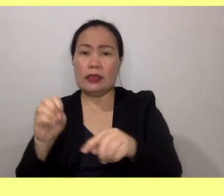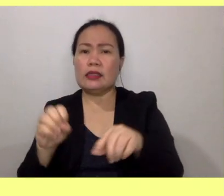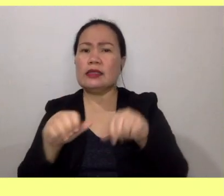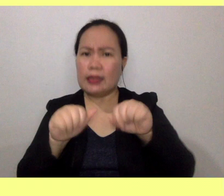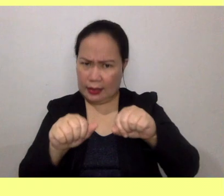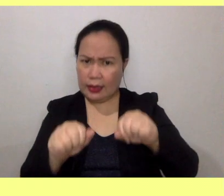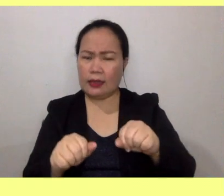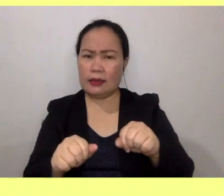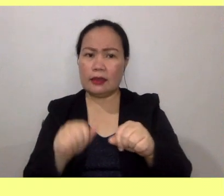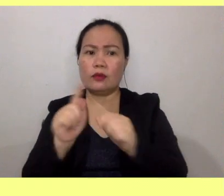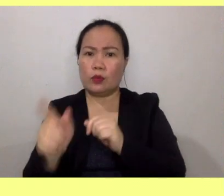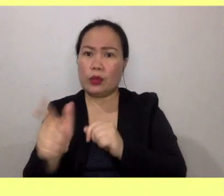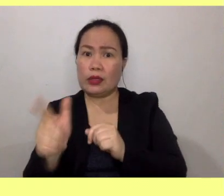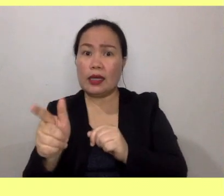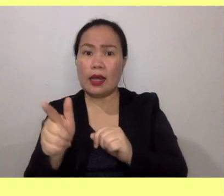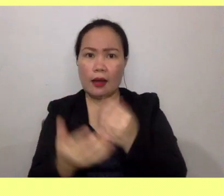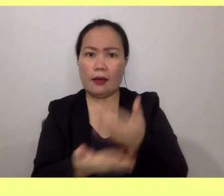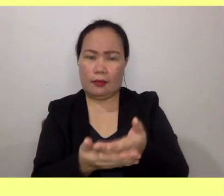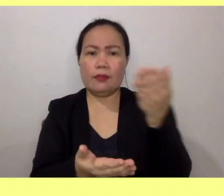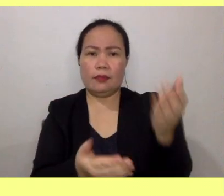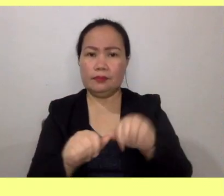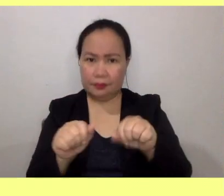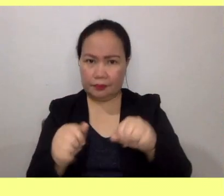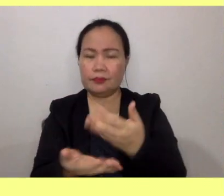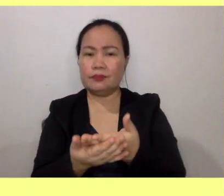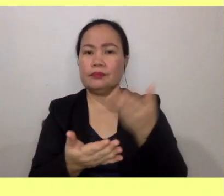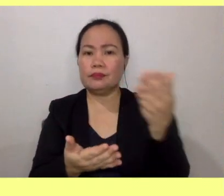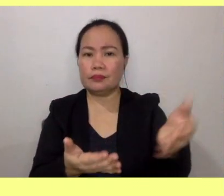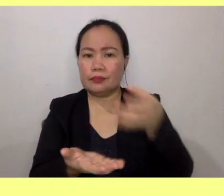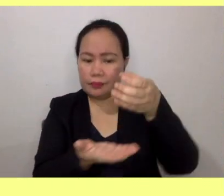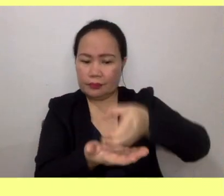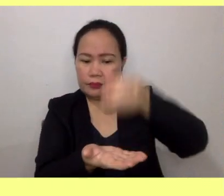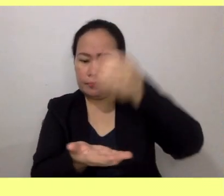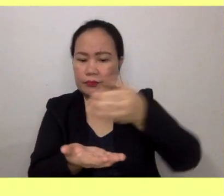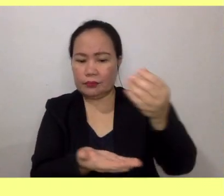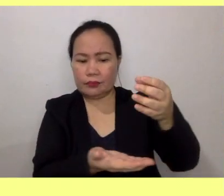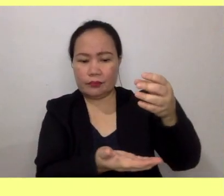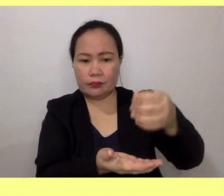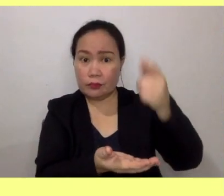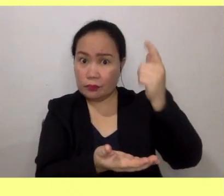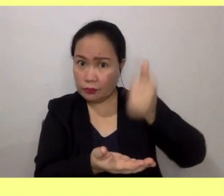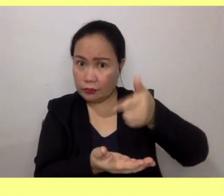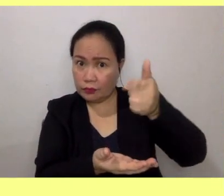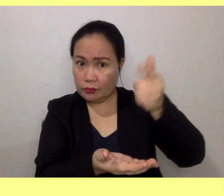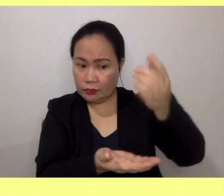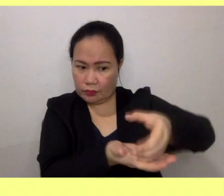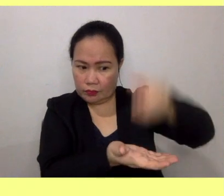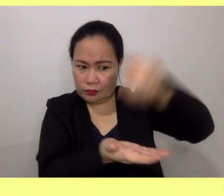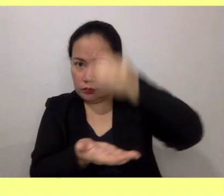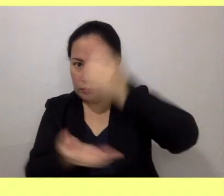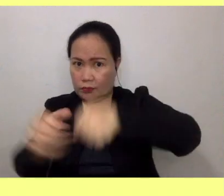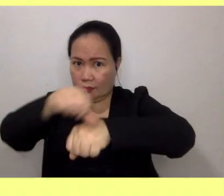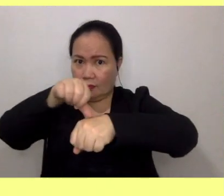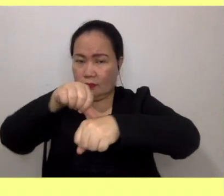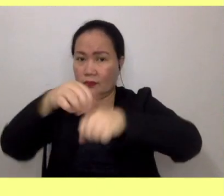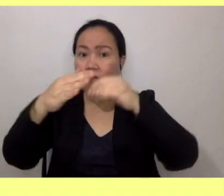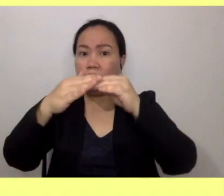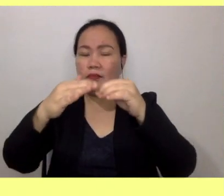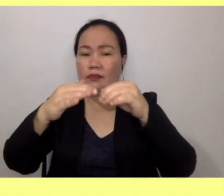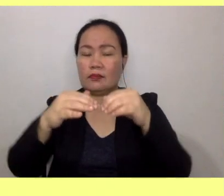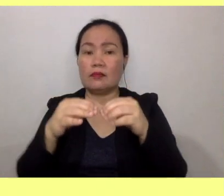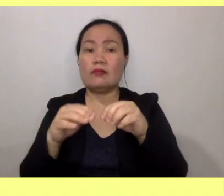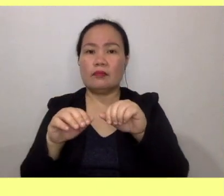alcohol. Ibig sabihin ng at most, kaya nilang makabili ng 20 bottles of alcohol. Ito yung